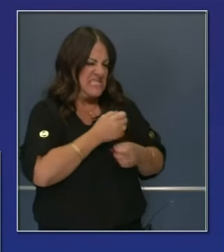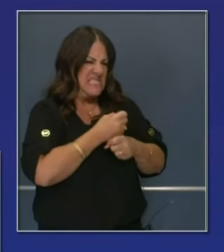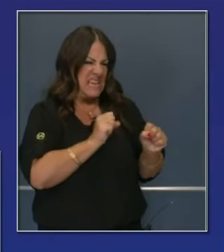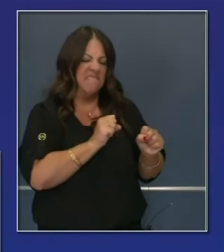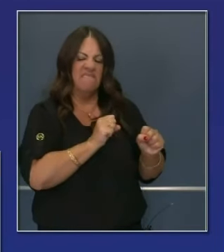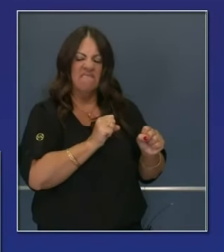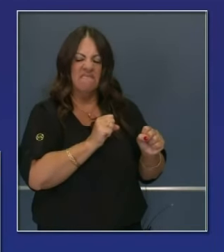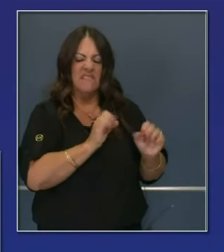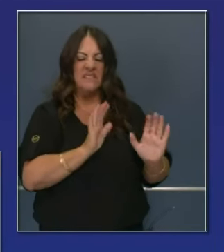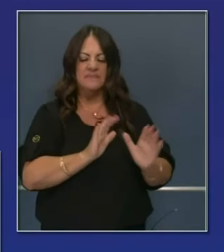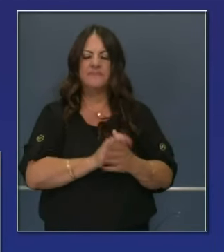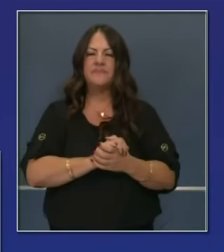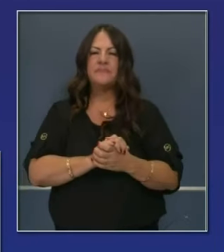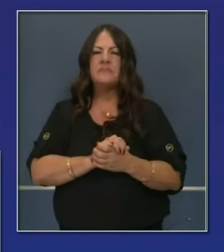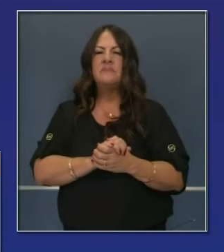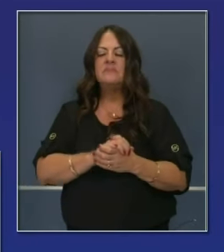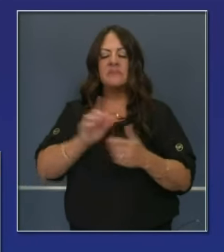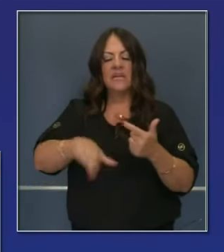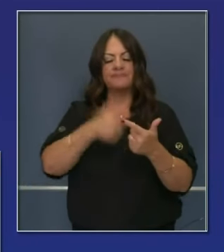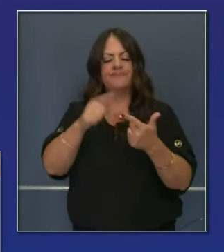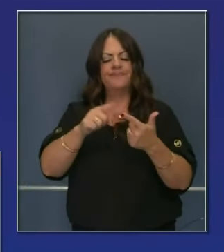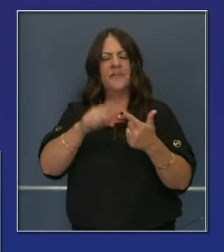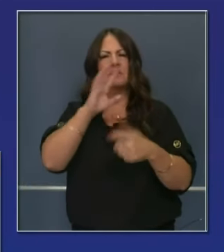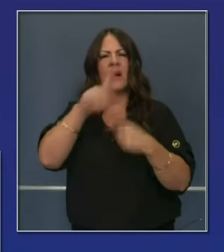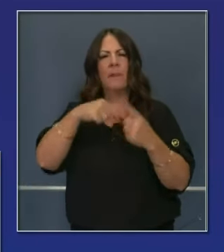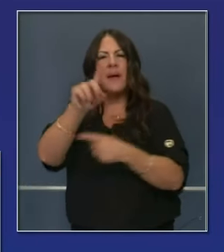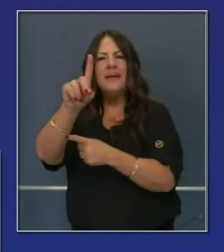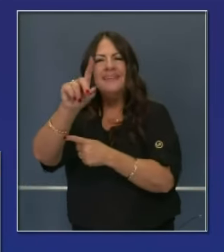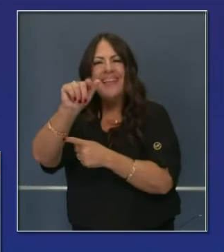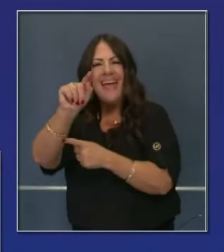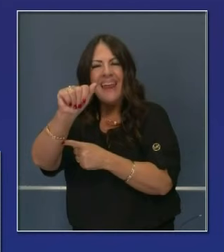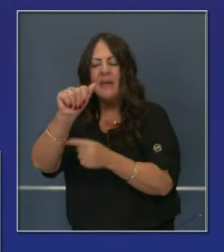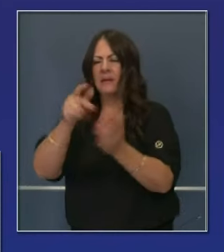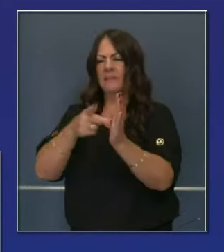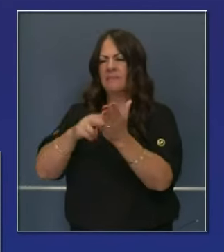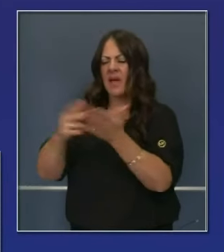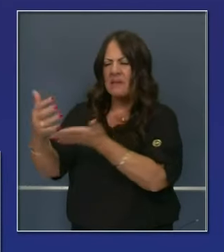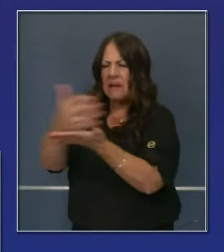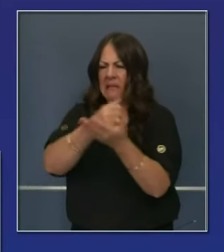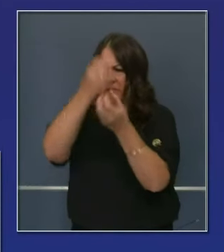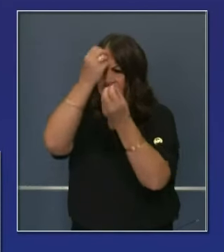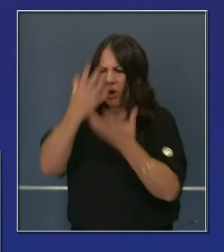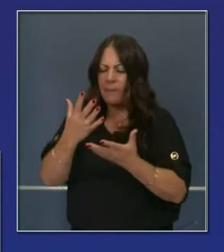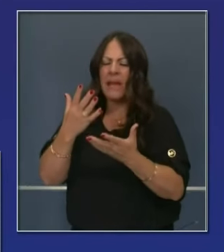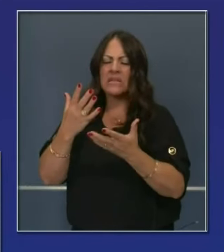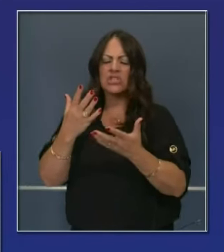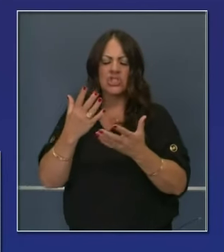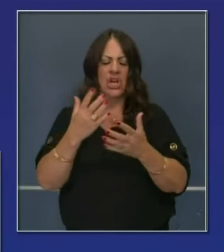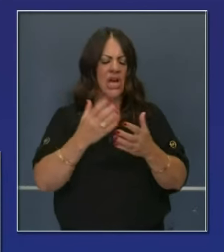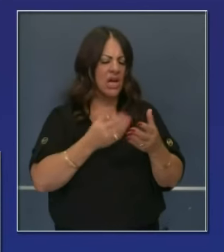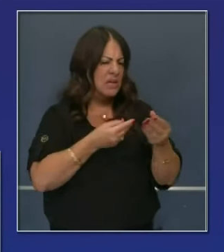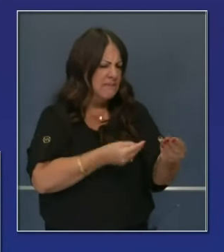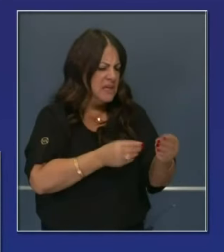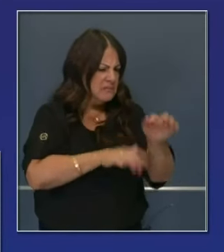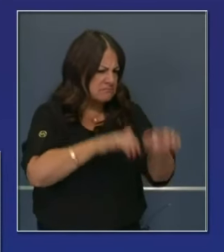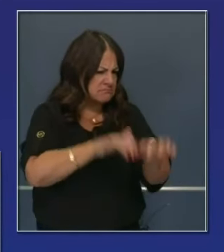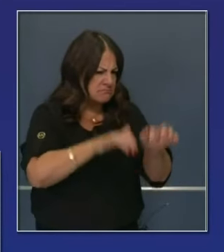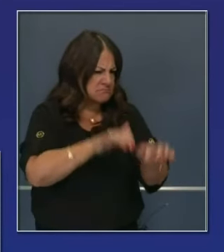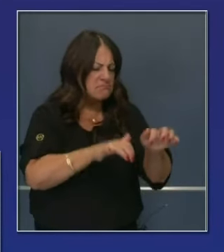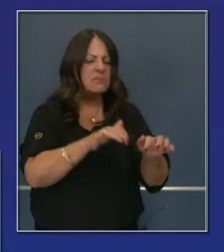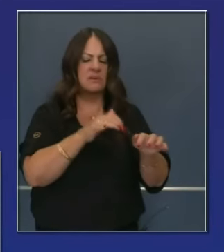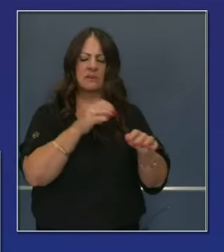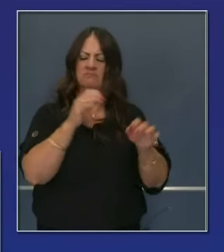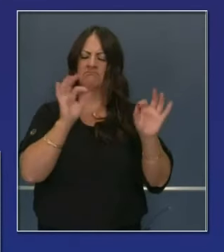it relates to data management, it's another big challenge. Good news is, from an immunization and vaccine perspective, we have an